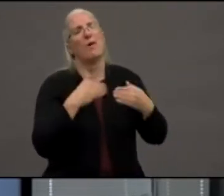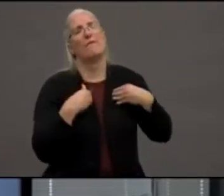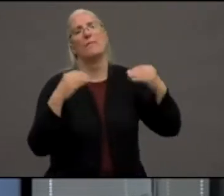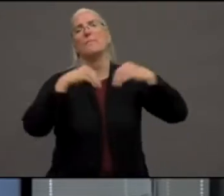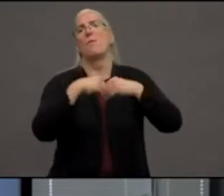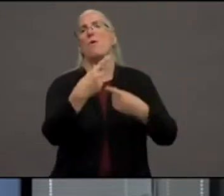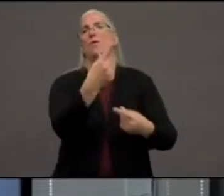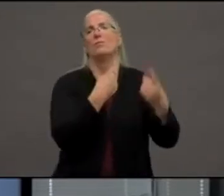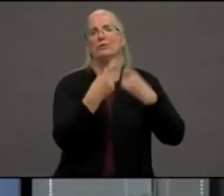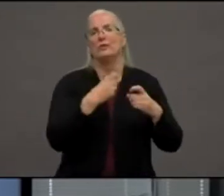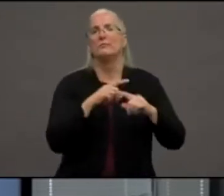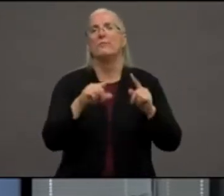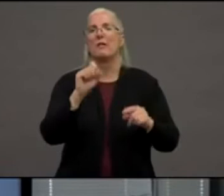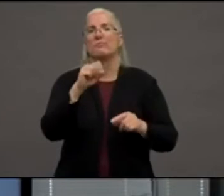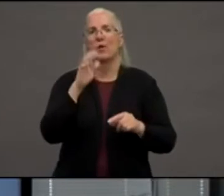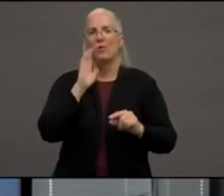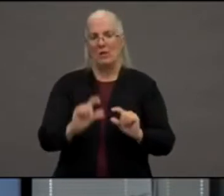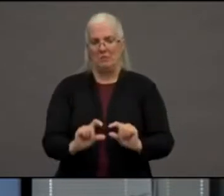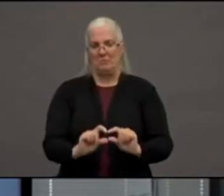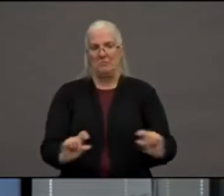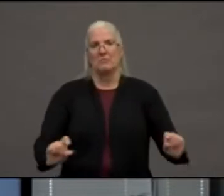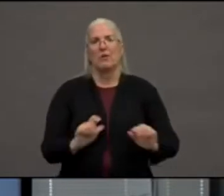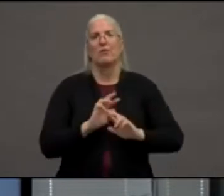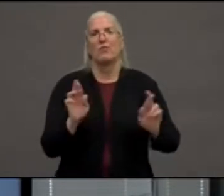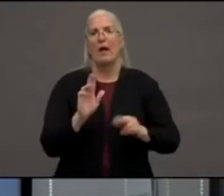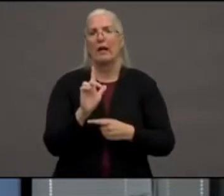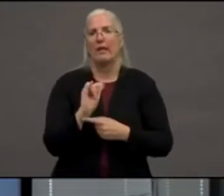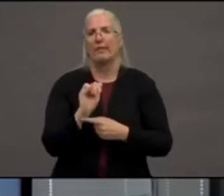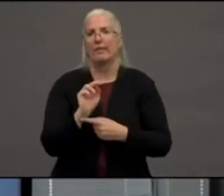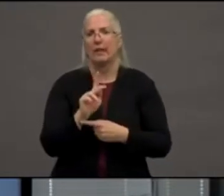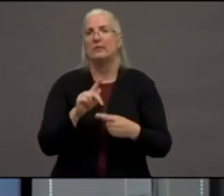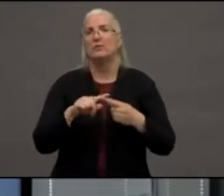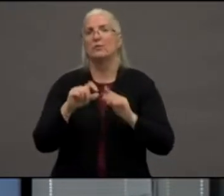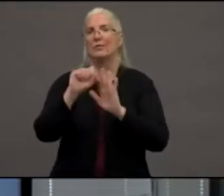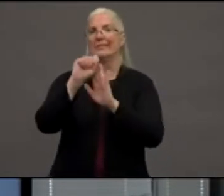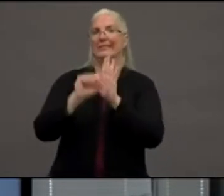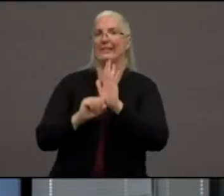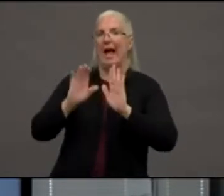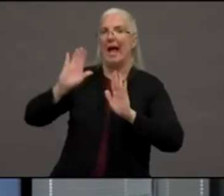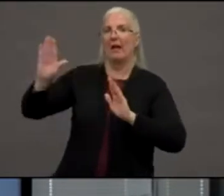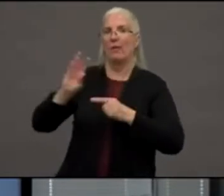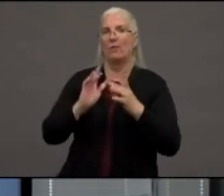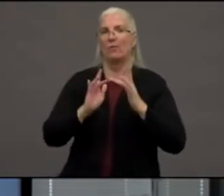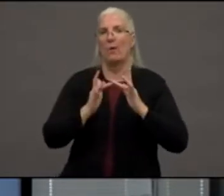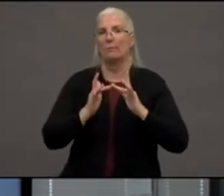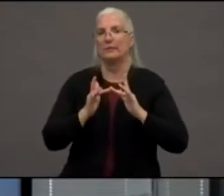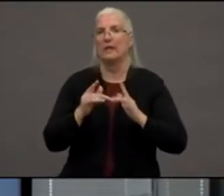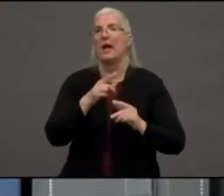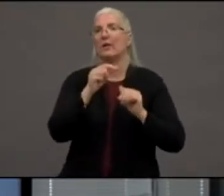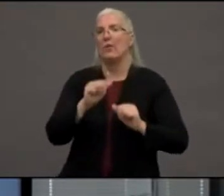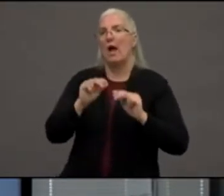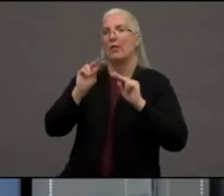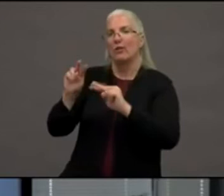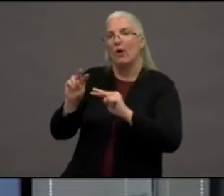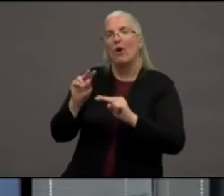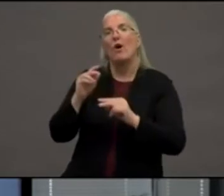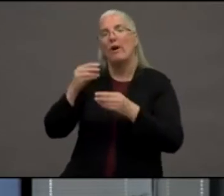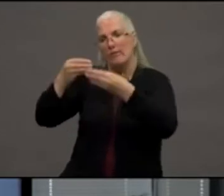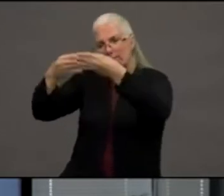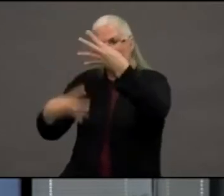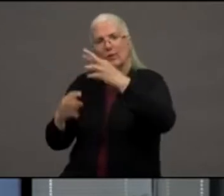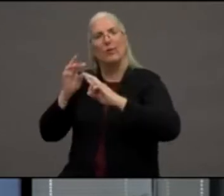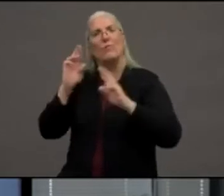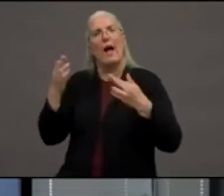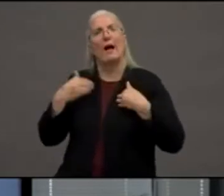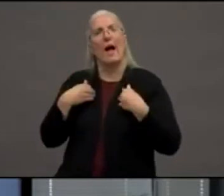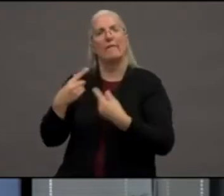state's website in the post for this Facebook Live, so you can go to their FAQ, and a lot of your questions will be